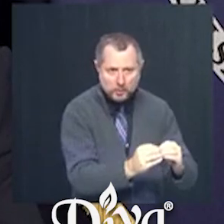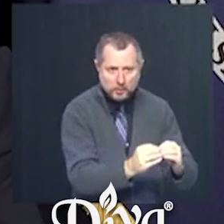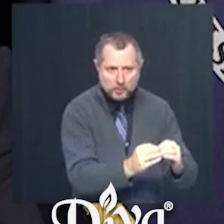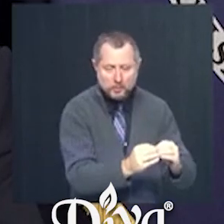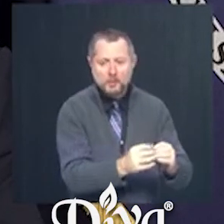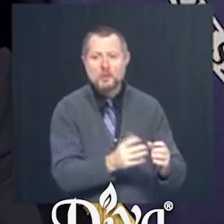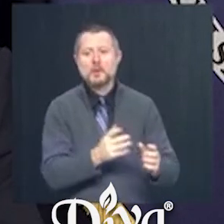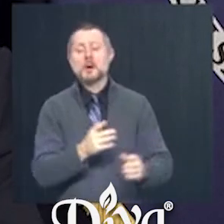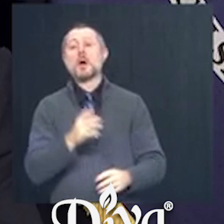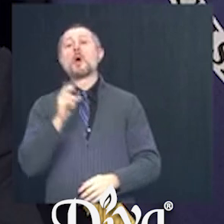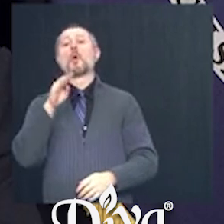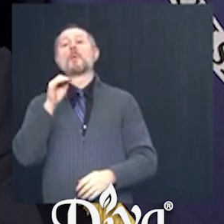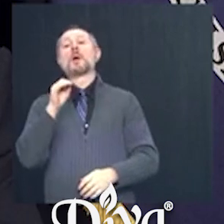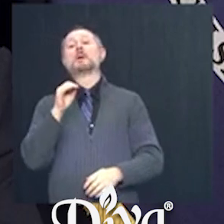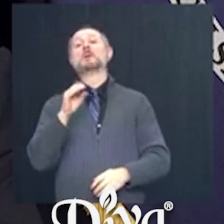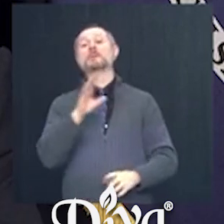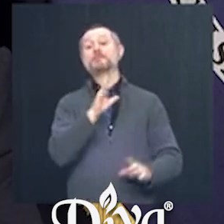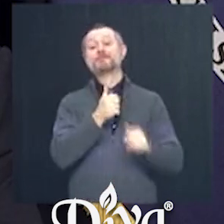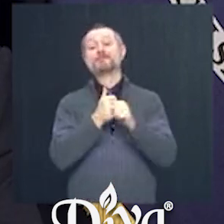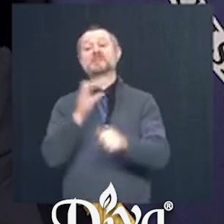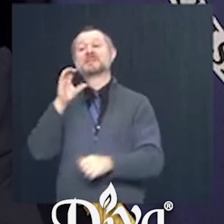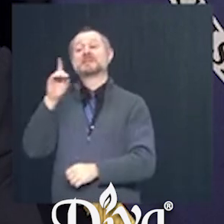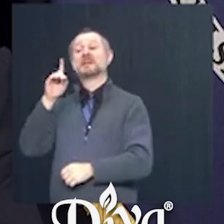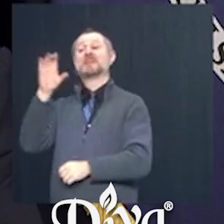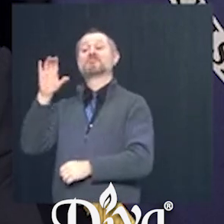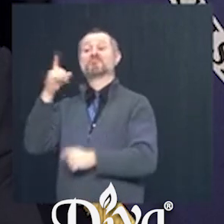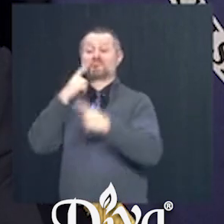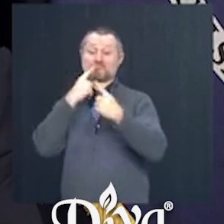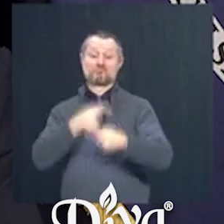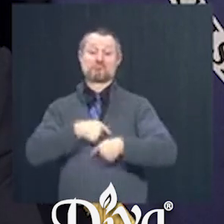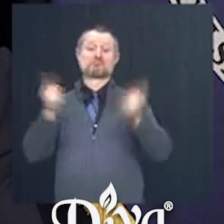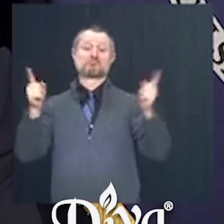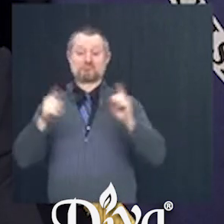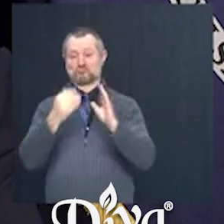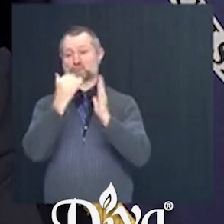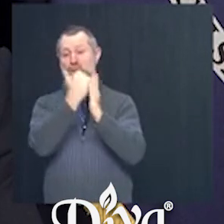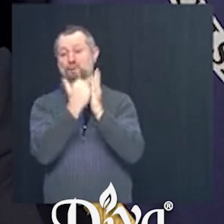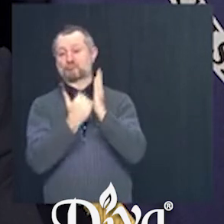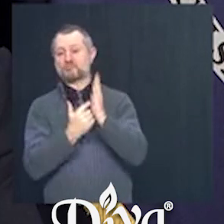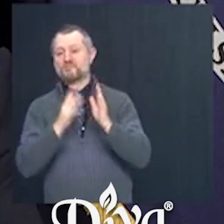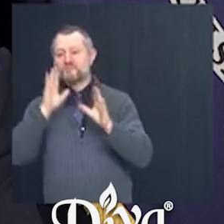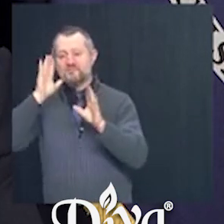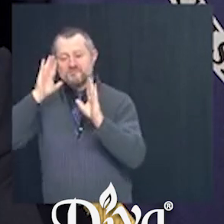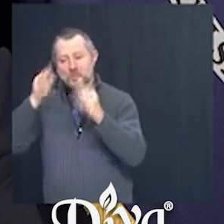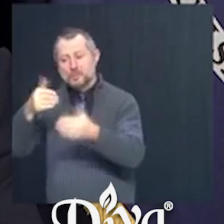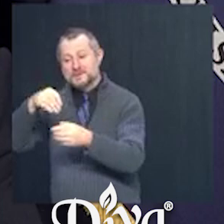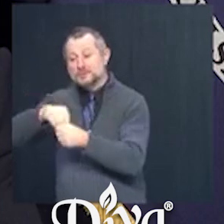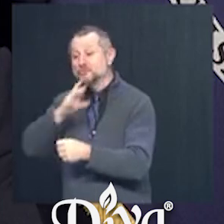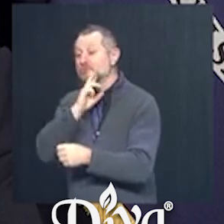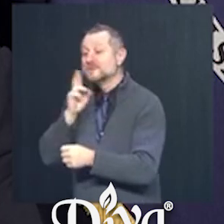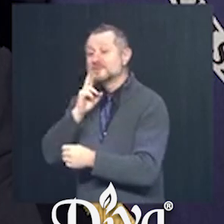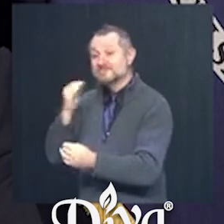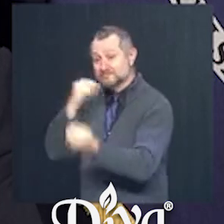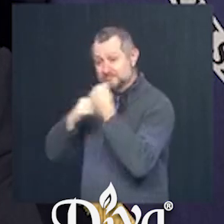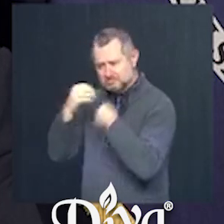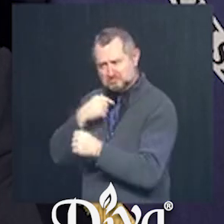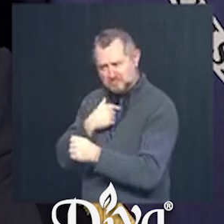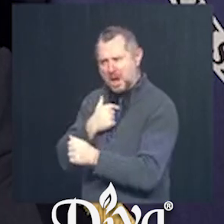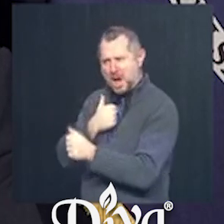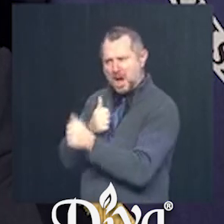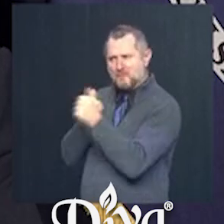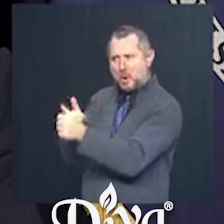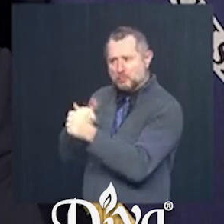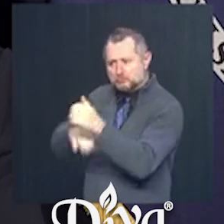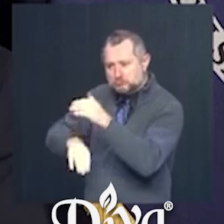The CDC guidance targets indoor dining, which we're following. The